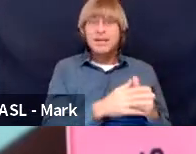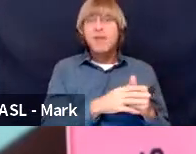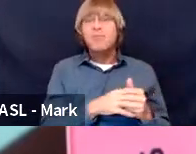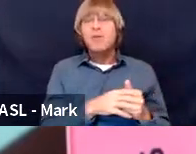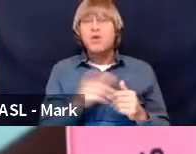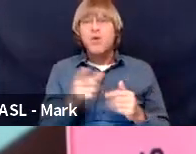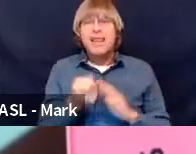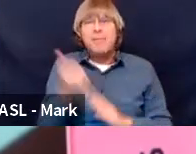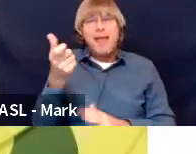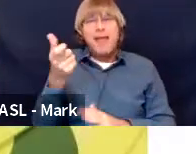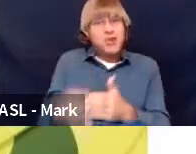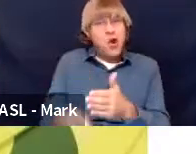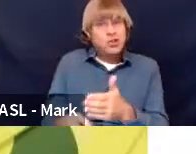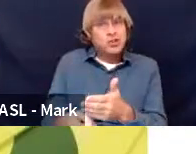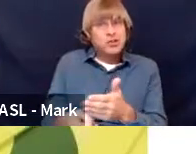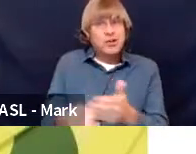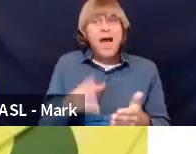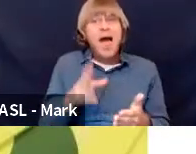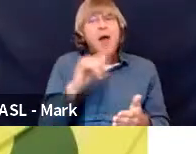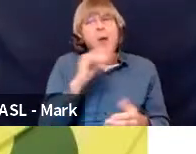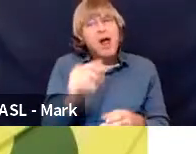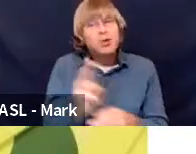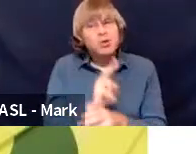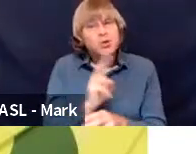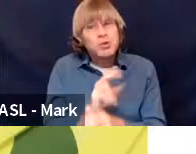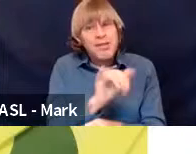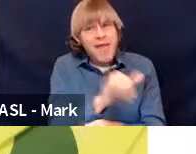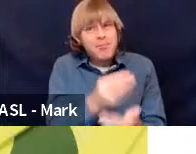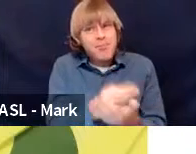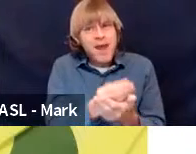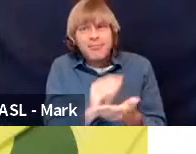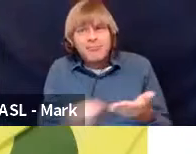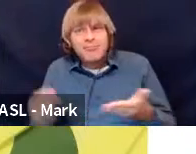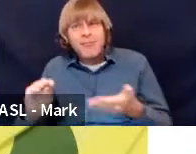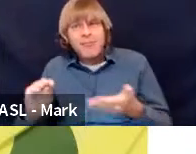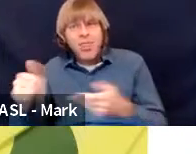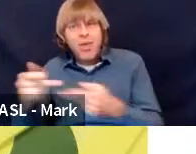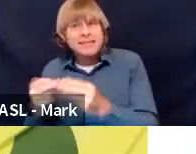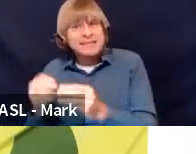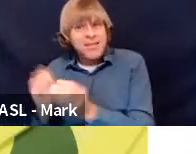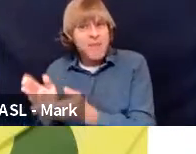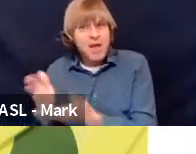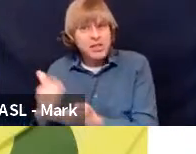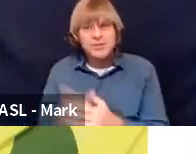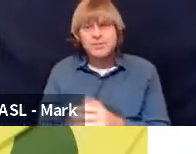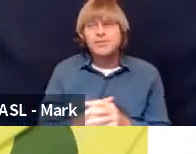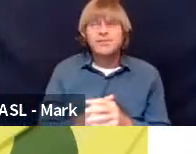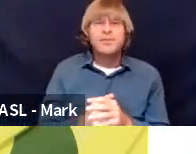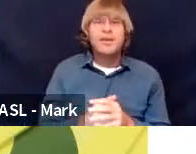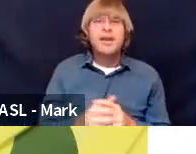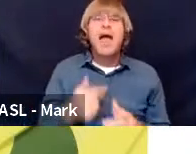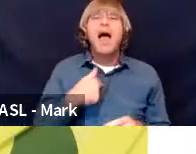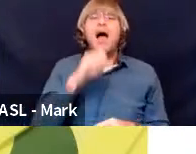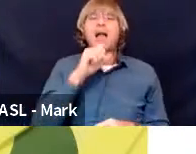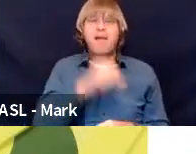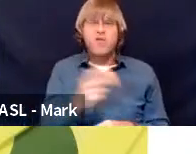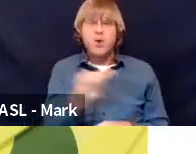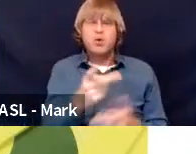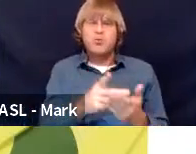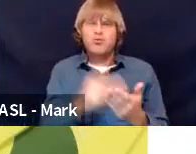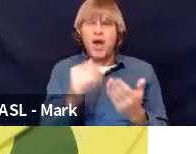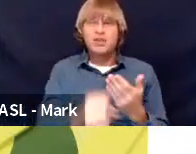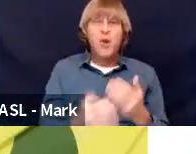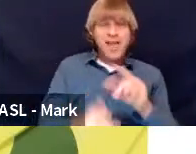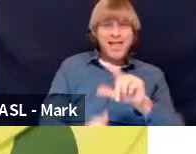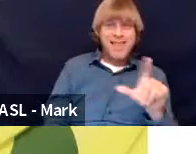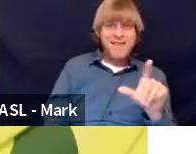you're eliminating that charge. And why not use that money somewhere else, fun in the budget? I love these two projects. So the one on